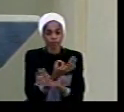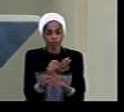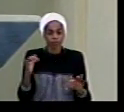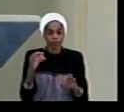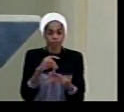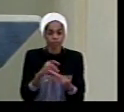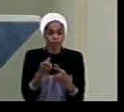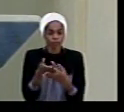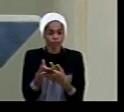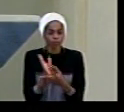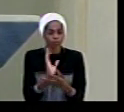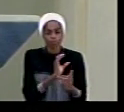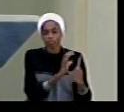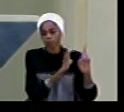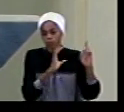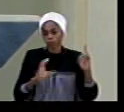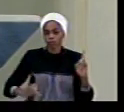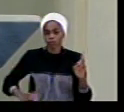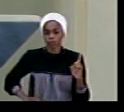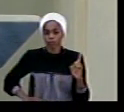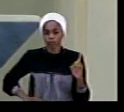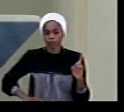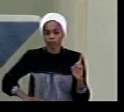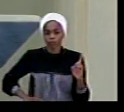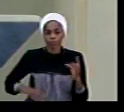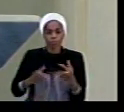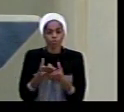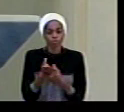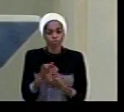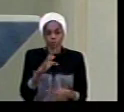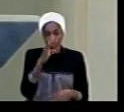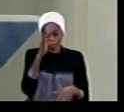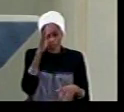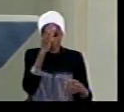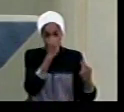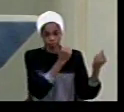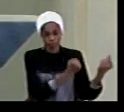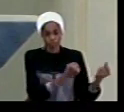Through Christ, Through Faith in Christ.